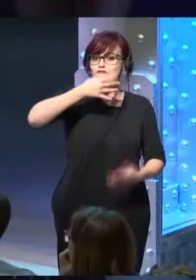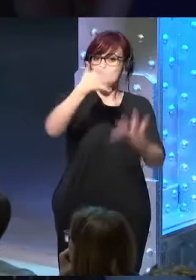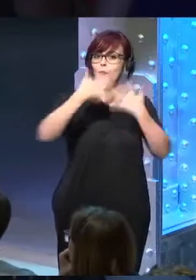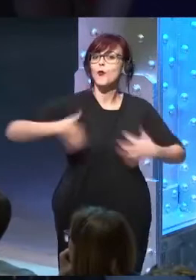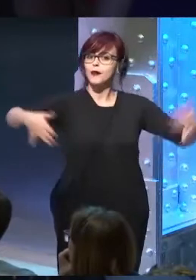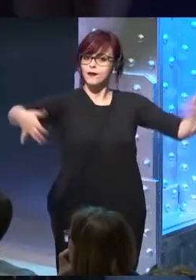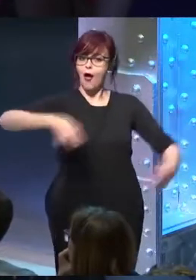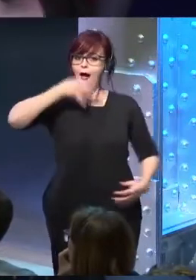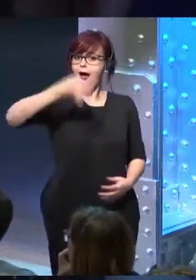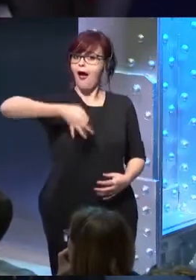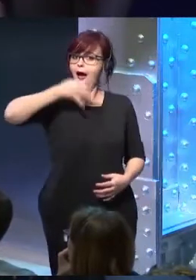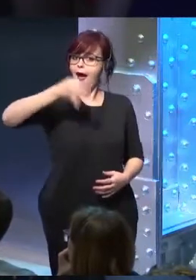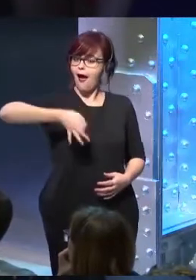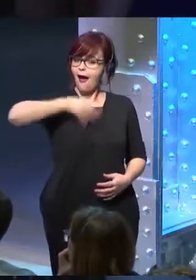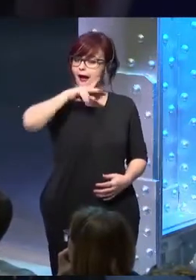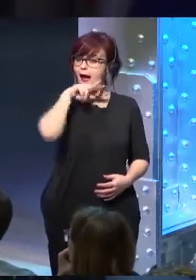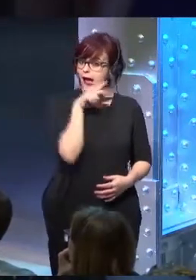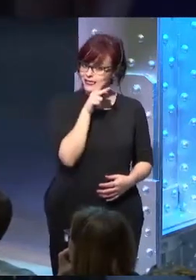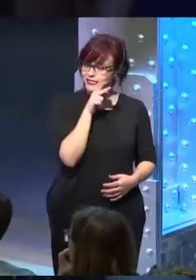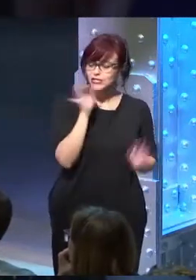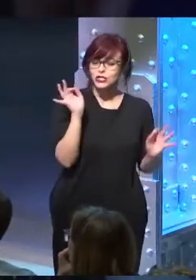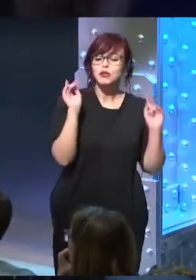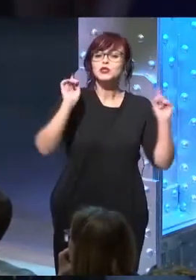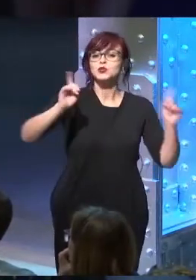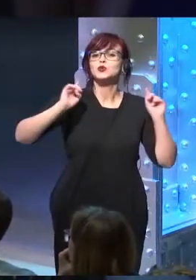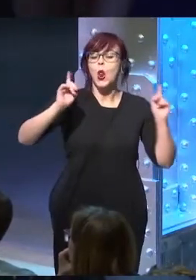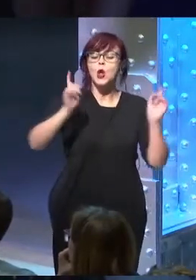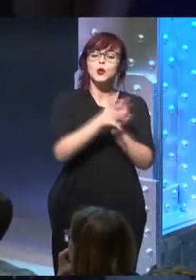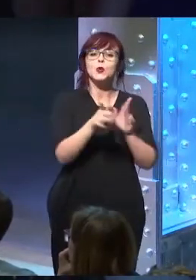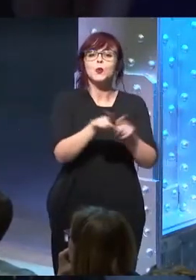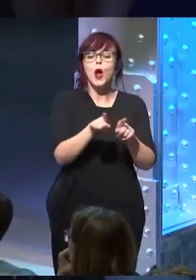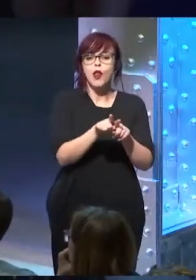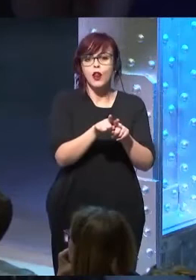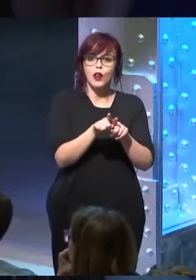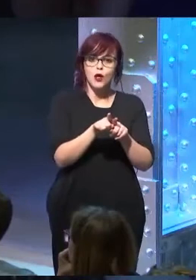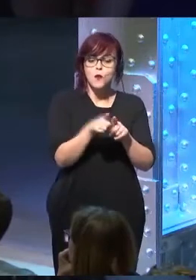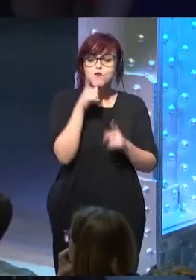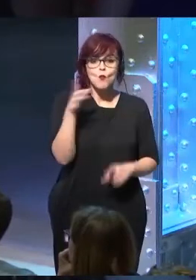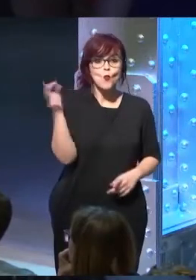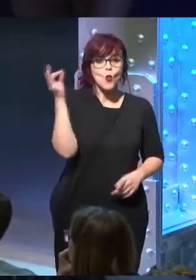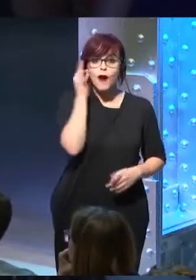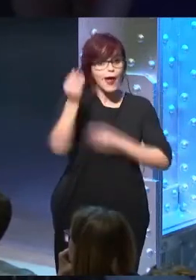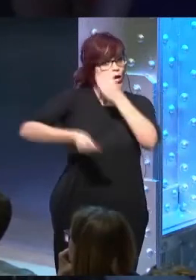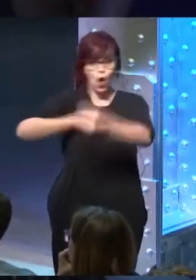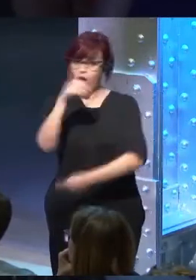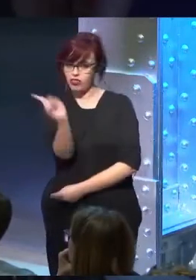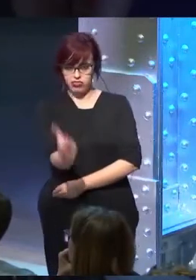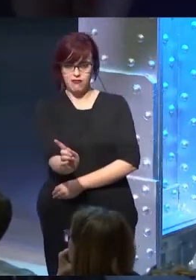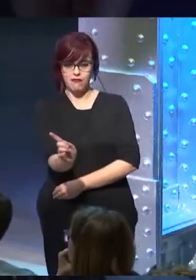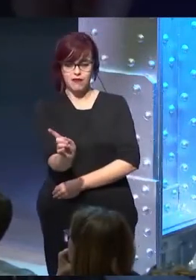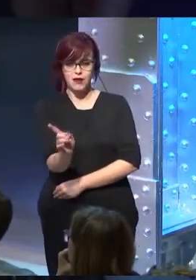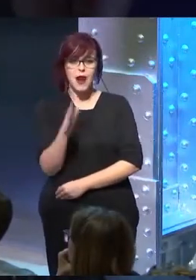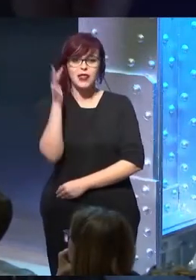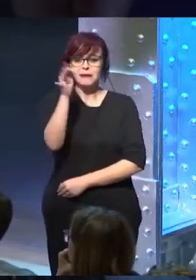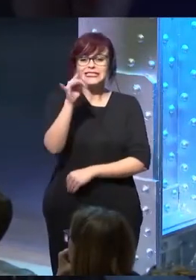not merely something that women didn't do. It was an exclusive